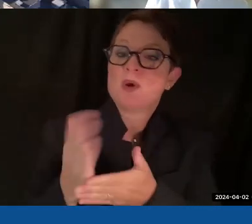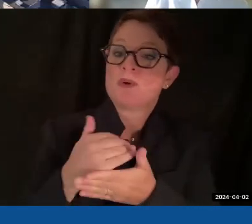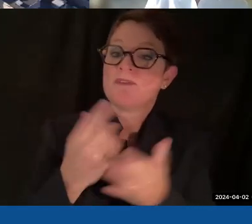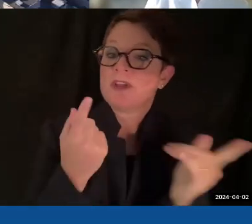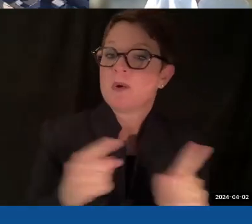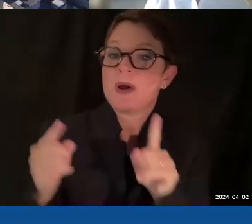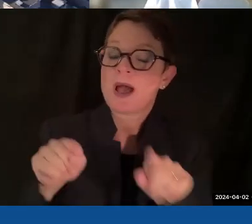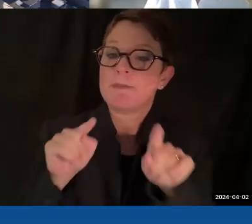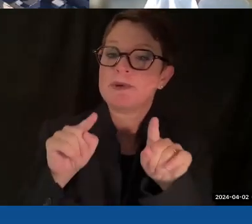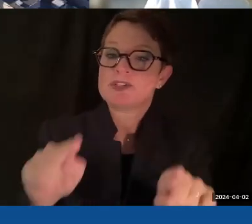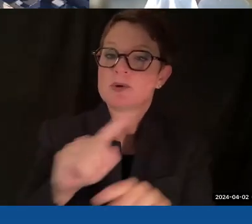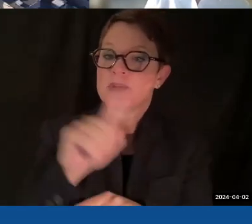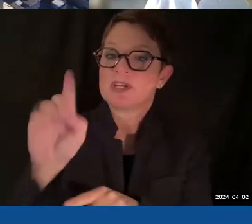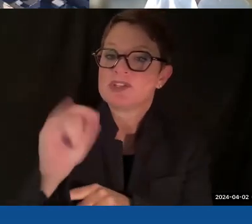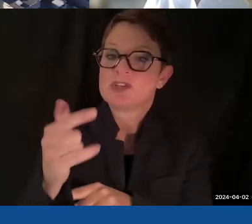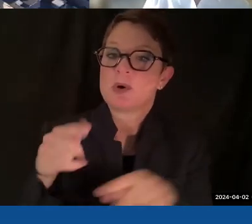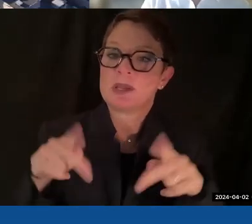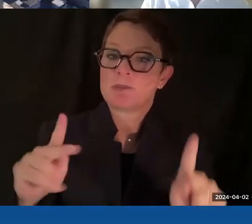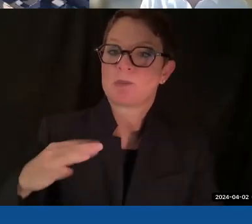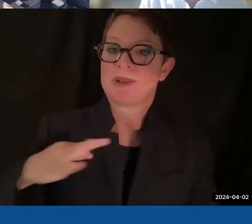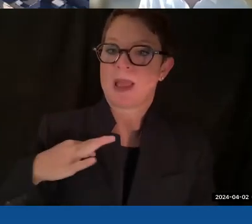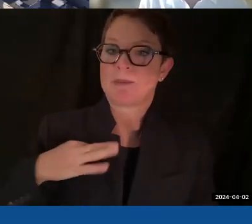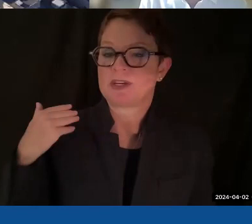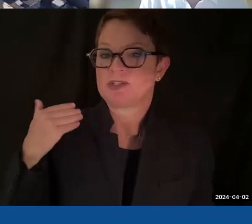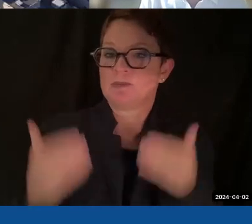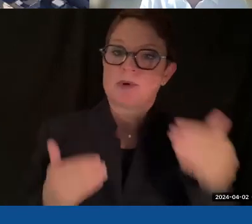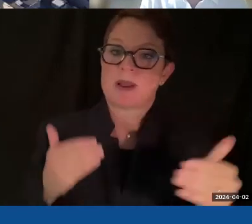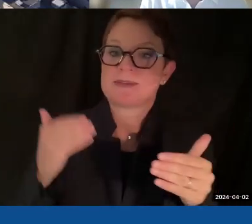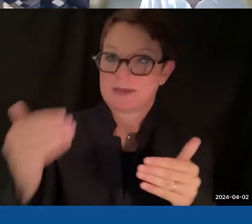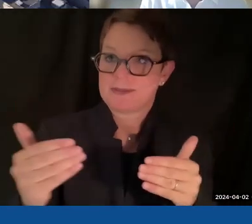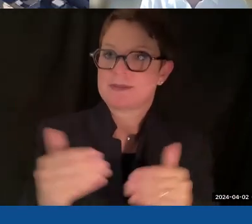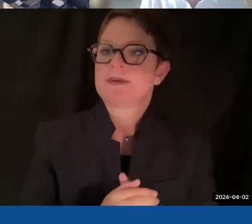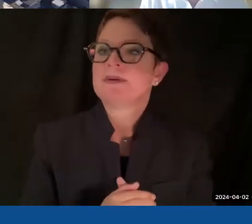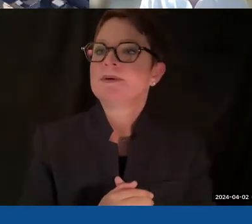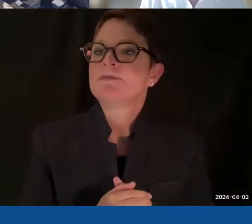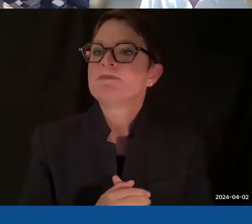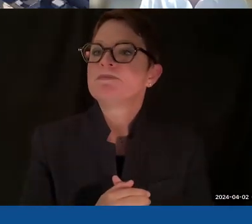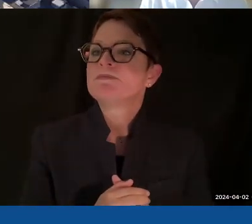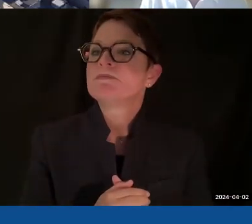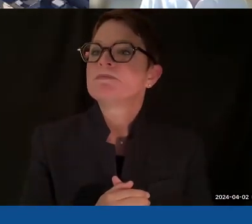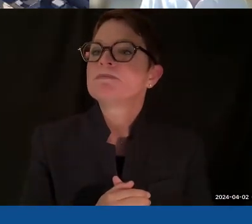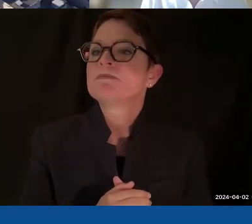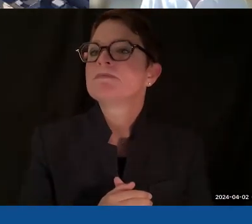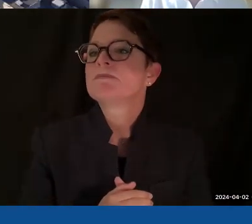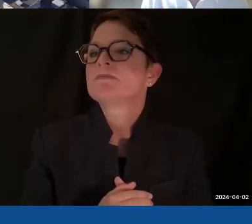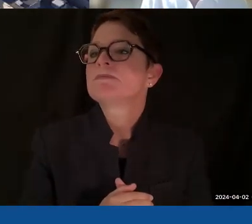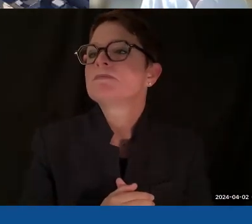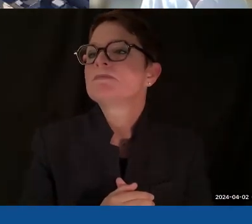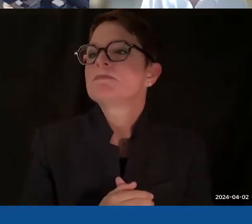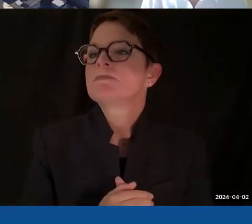place during the zoning permit application process. Next slide, please.